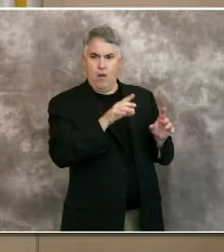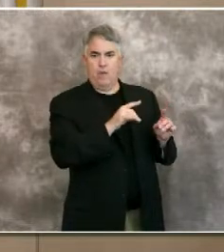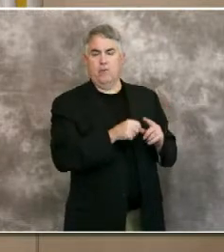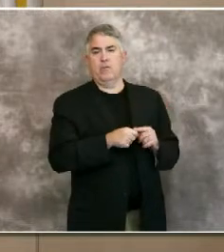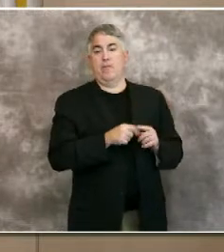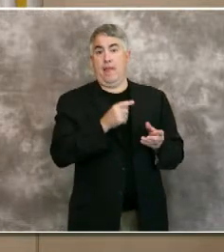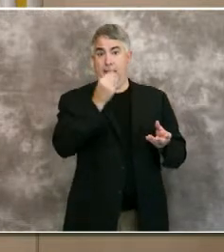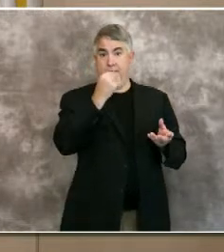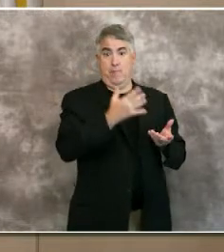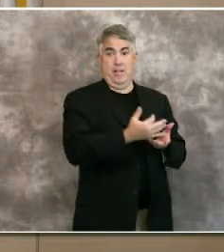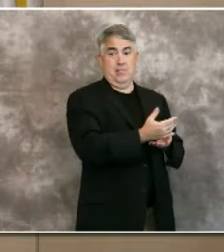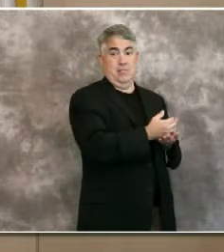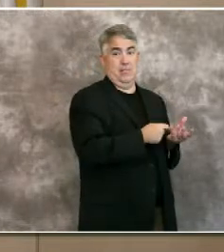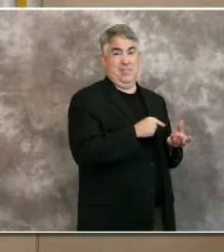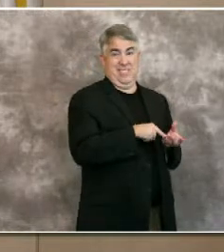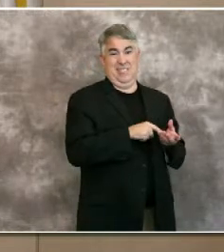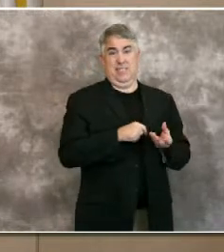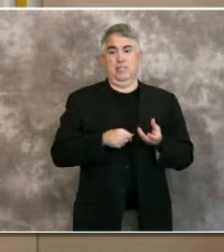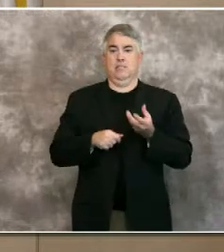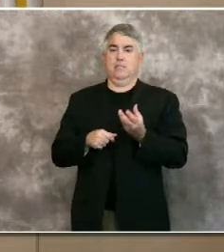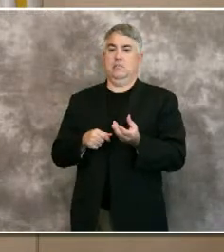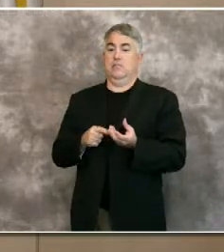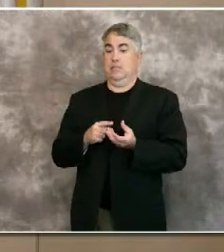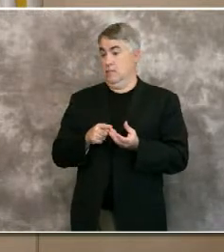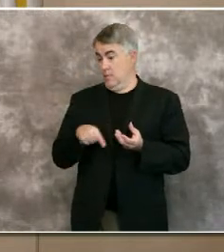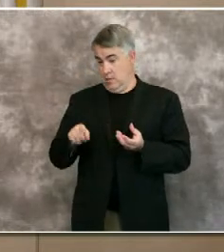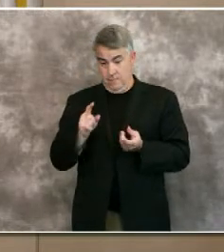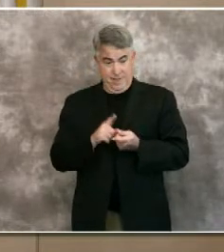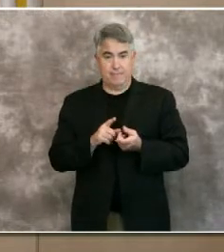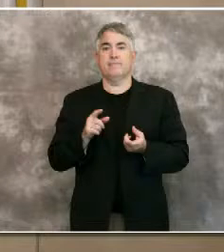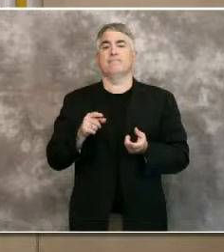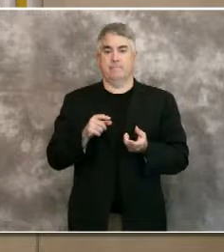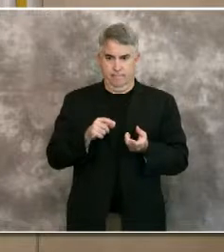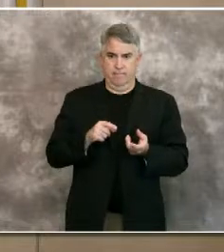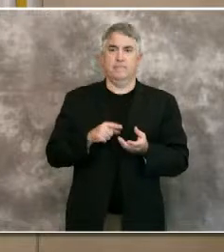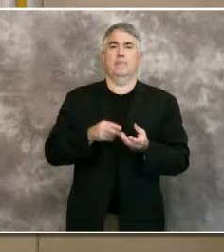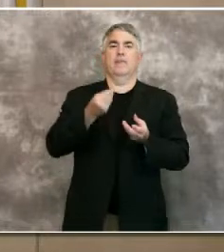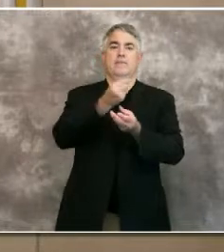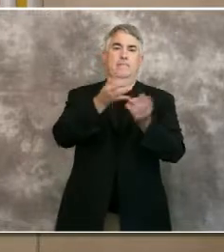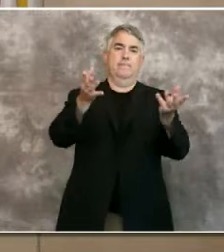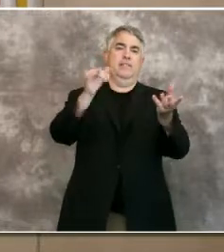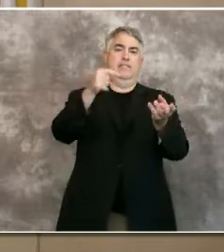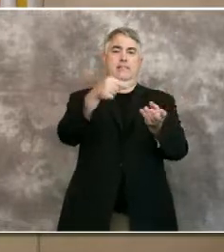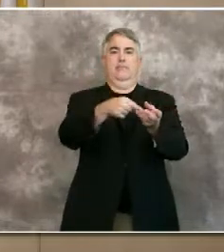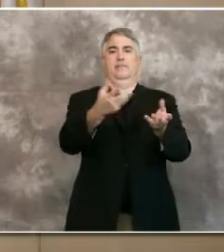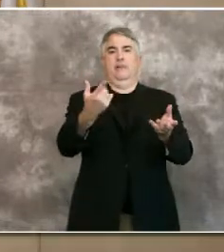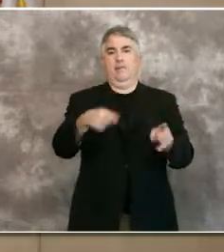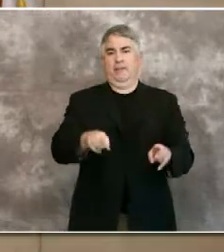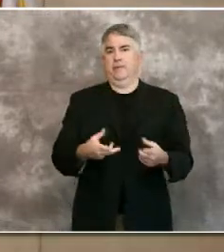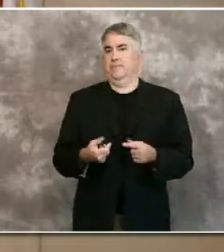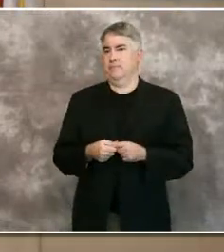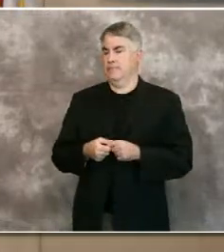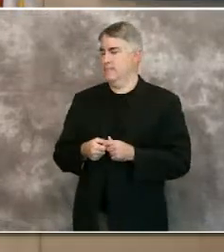incident satisfies the definition for a community outbreak. Thank you, Dr. Moon.